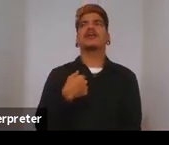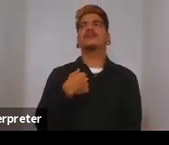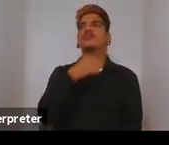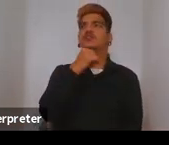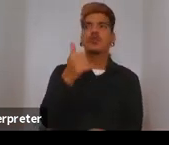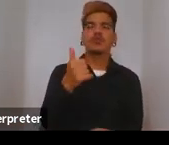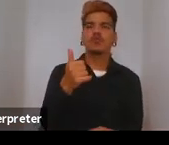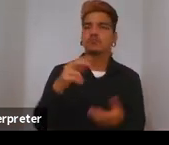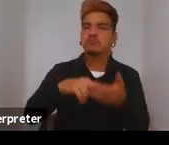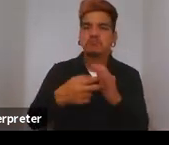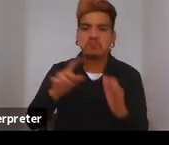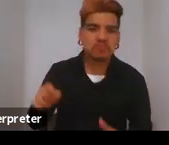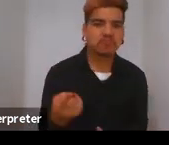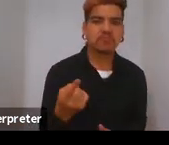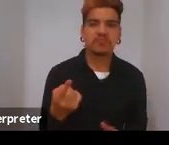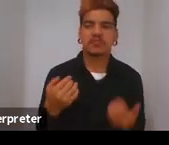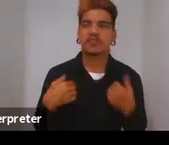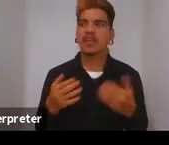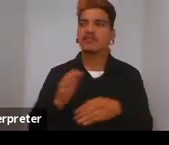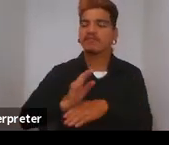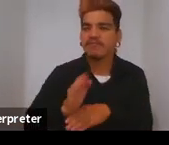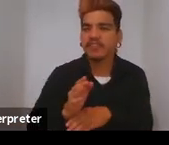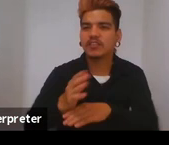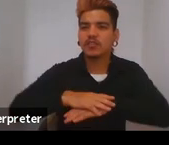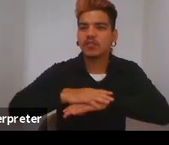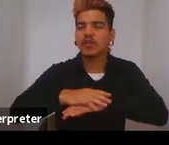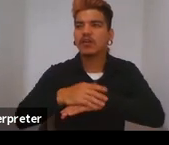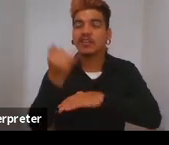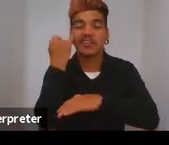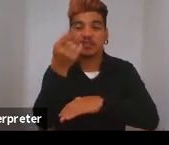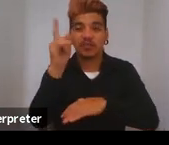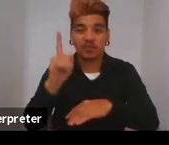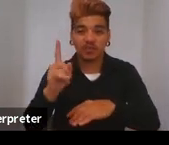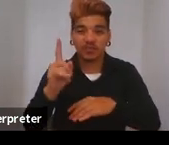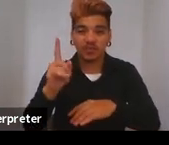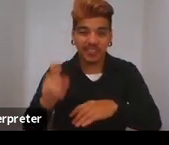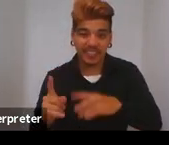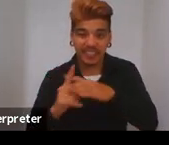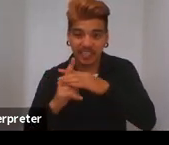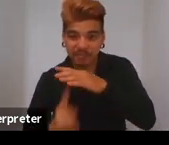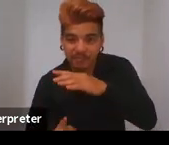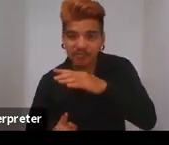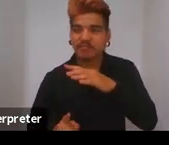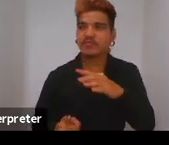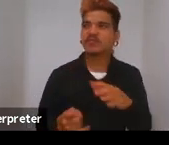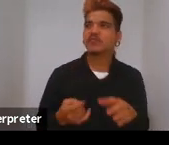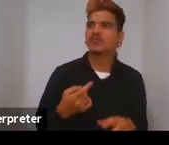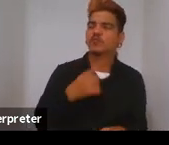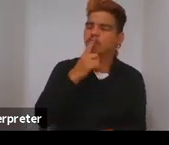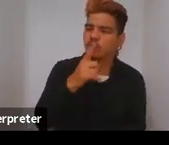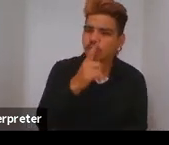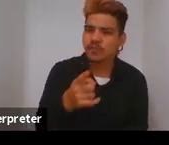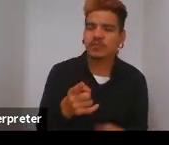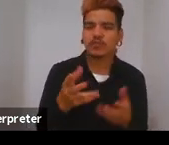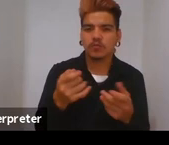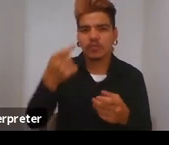to not having video on, or if you need to step away or you need to leave the conference. We really want to make this as trauma-informed as